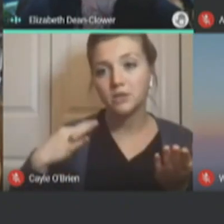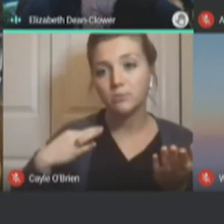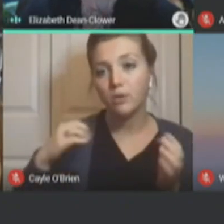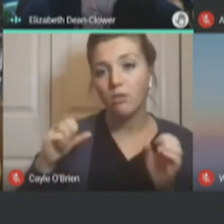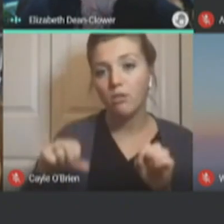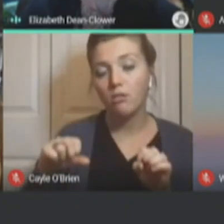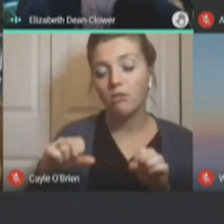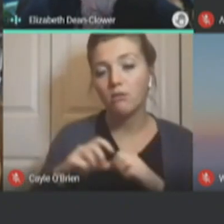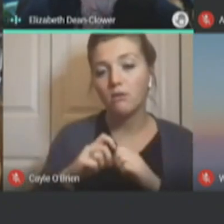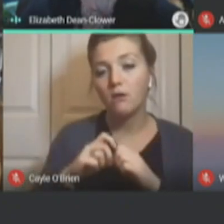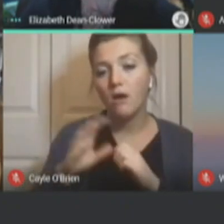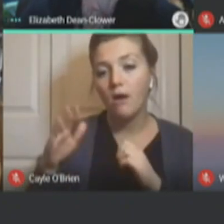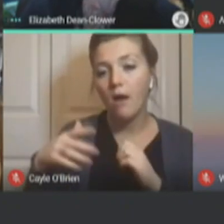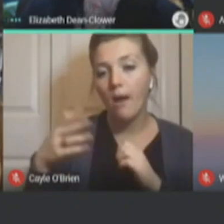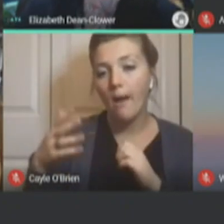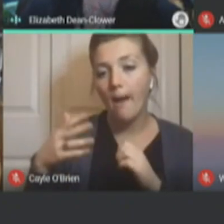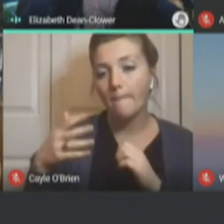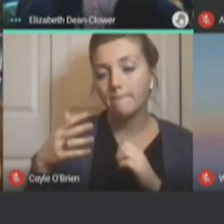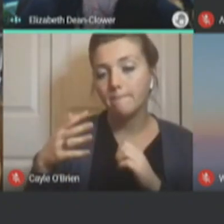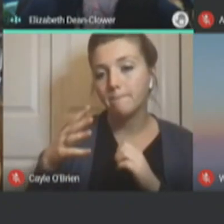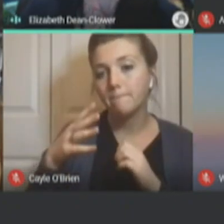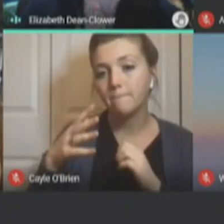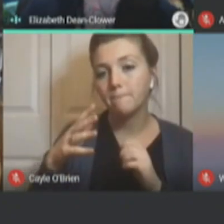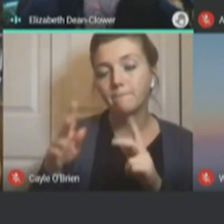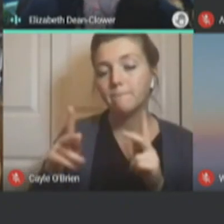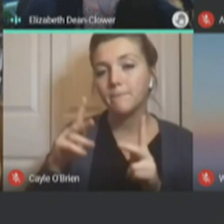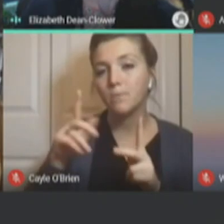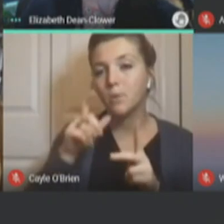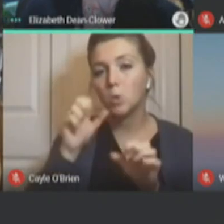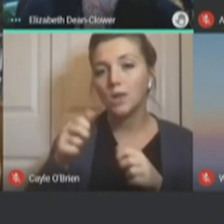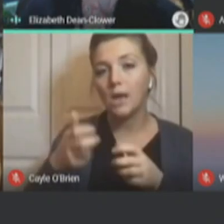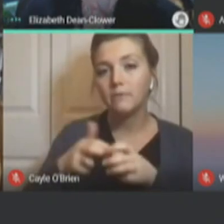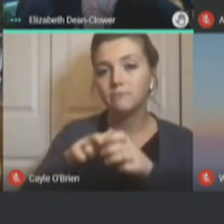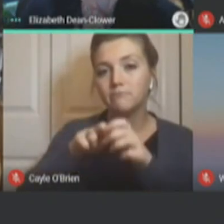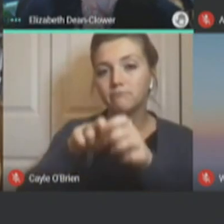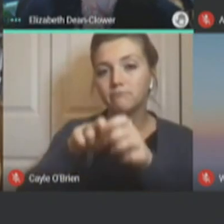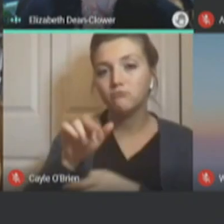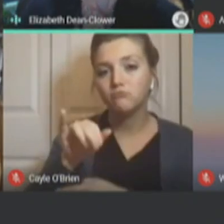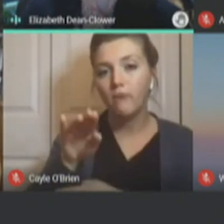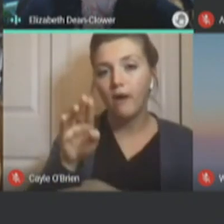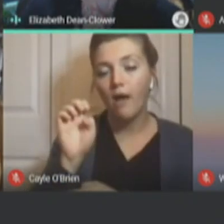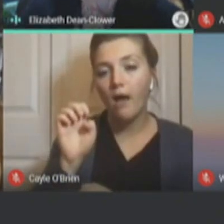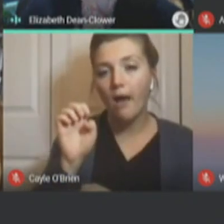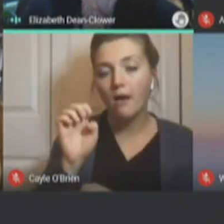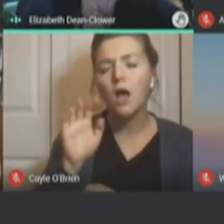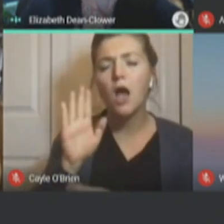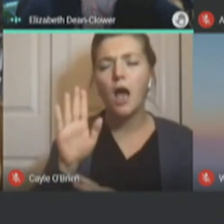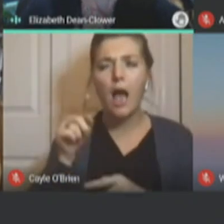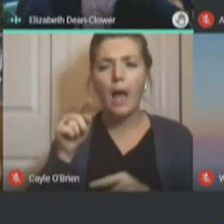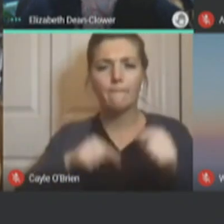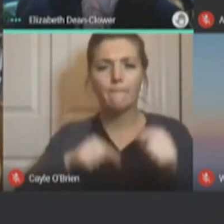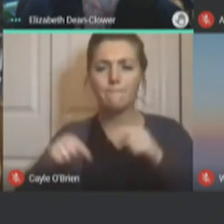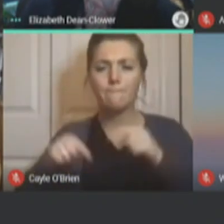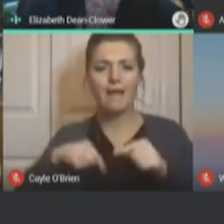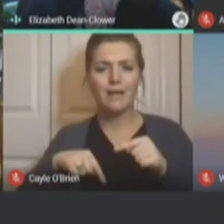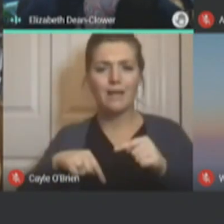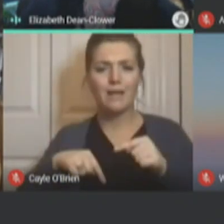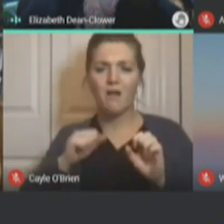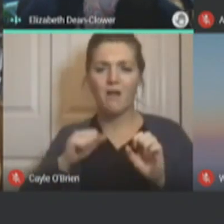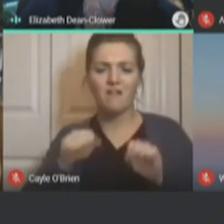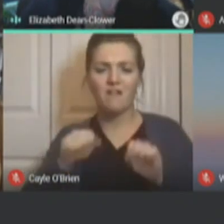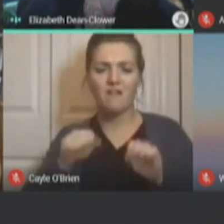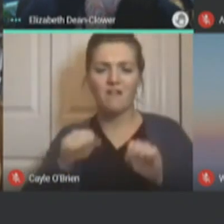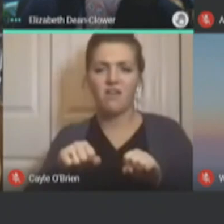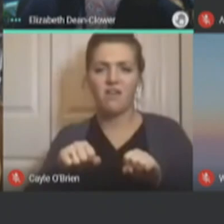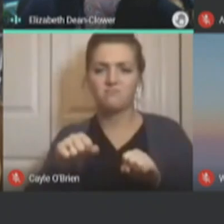to be on the ride, meaning that they've already, let me back up and say this better, that for